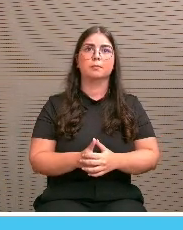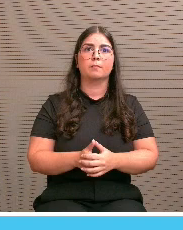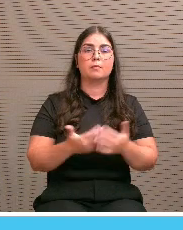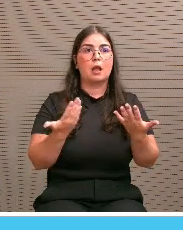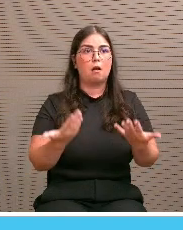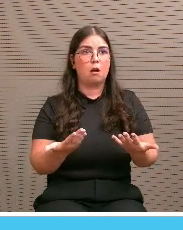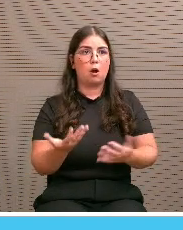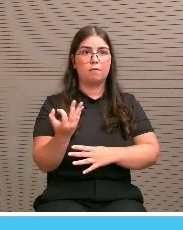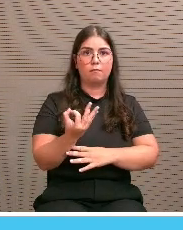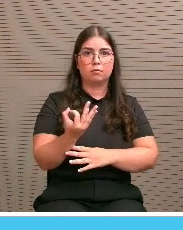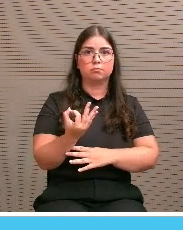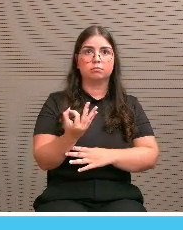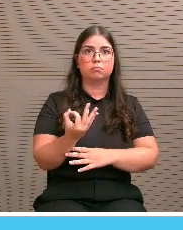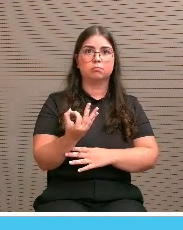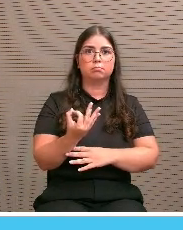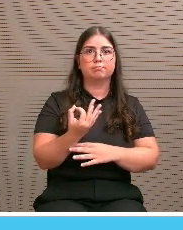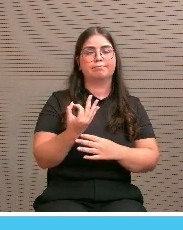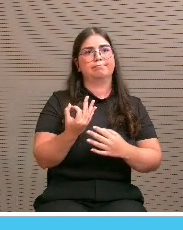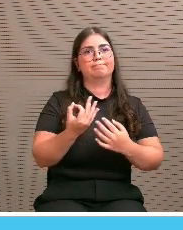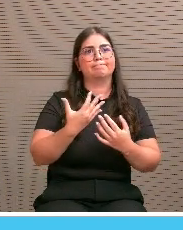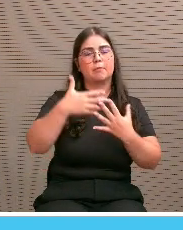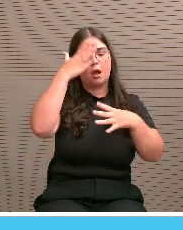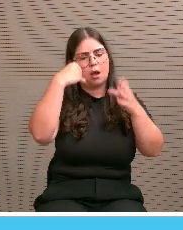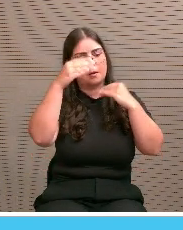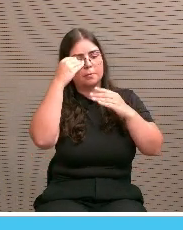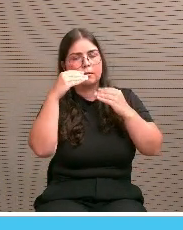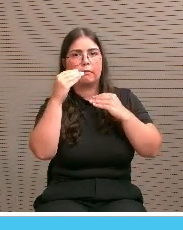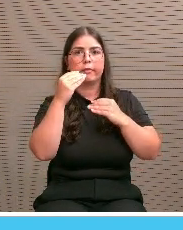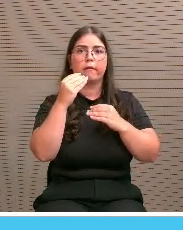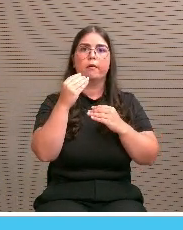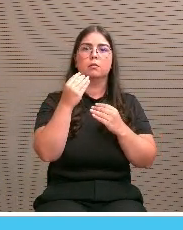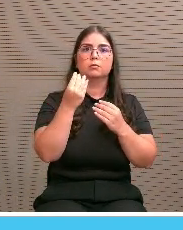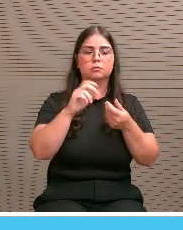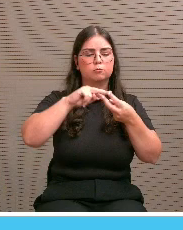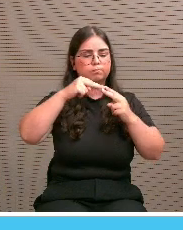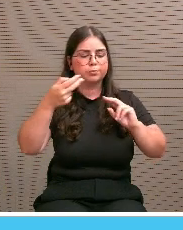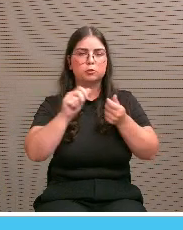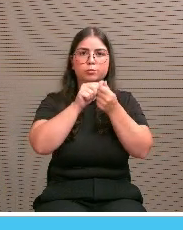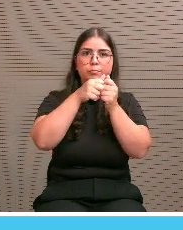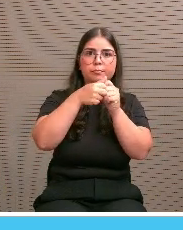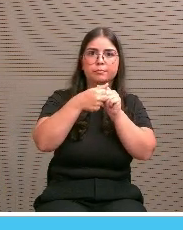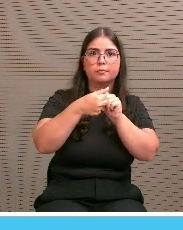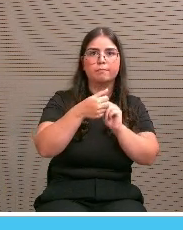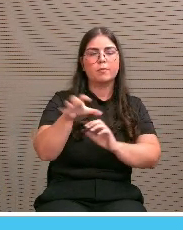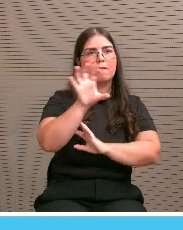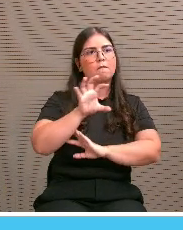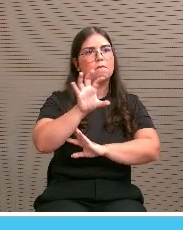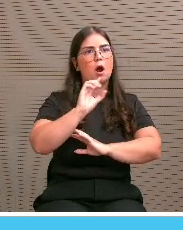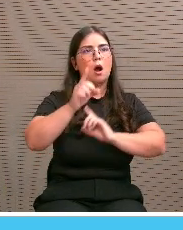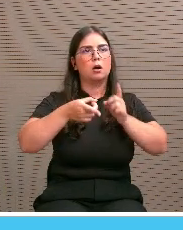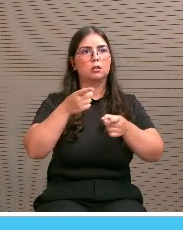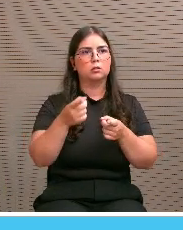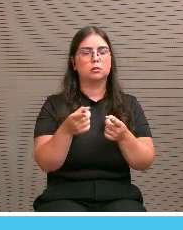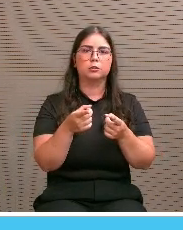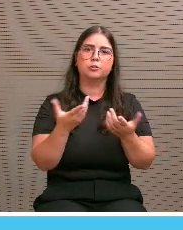we've learned how to do genetic modification in a much more sophisticated way, in a faster